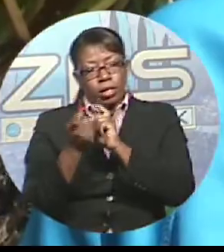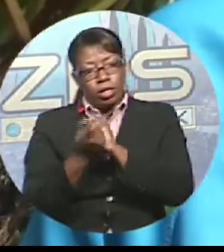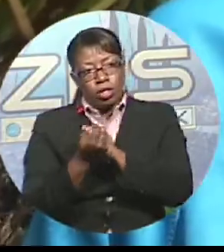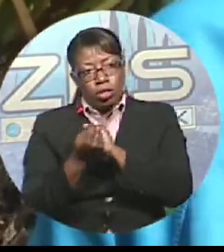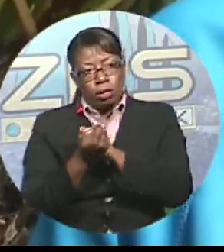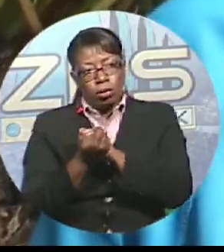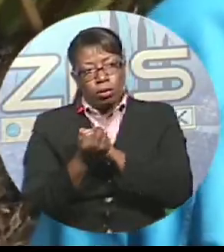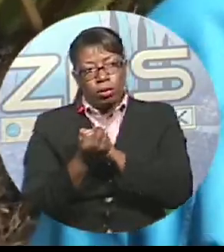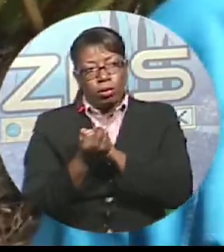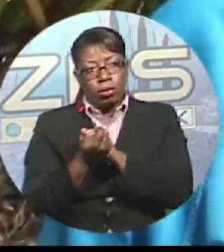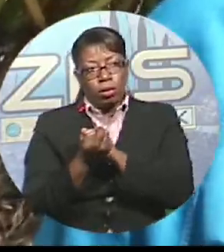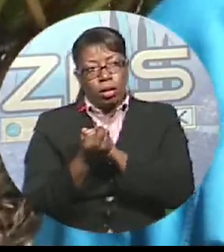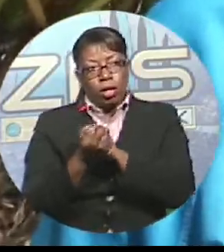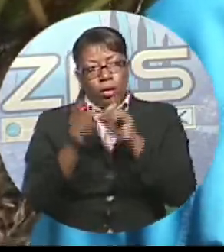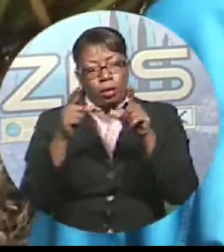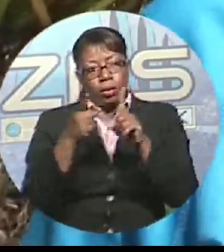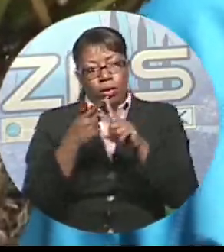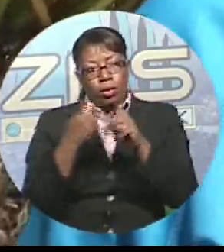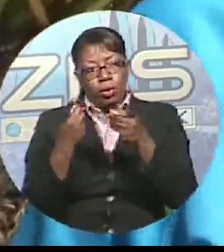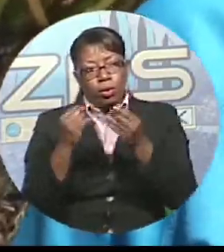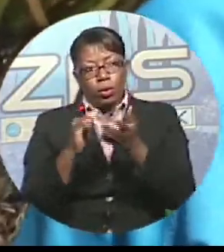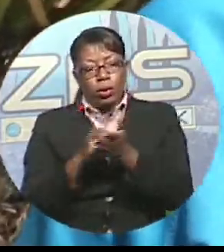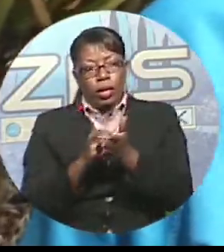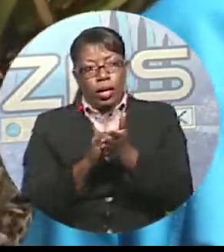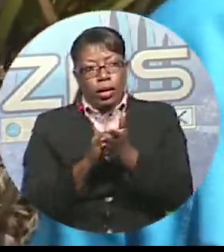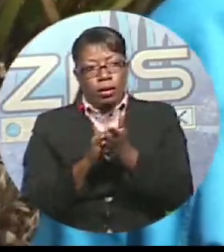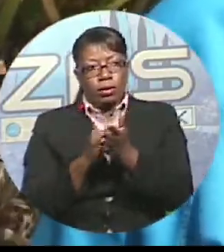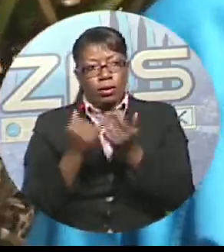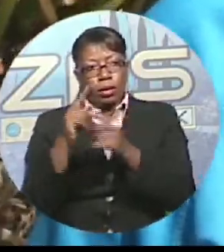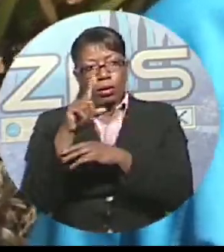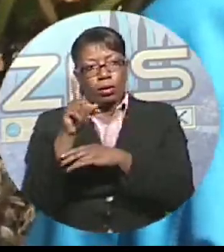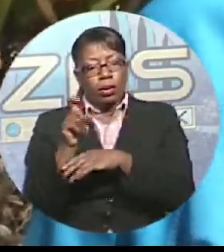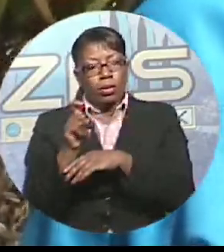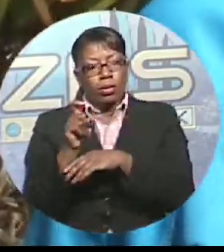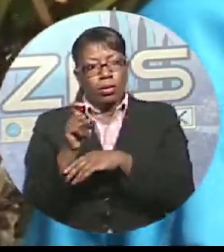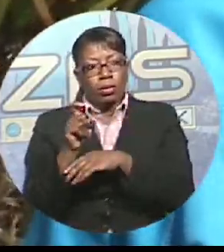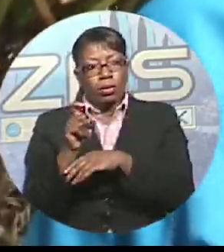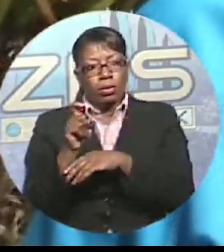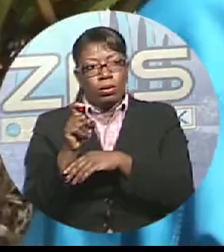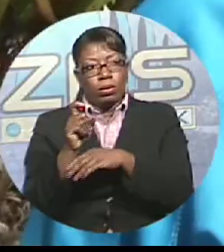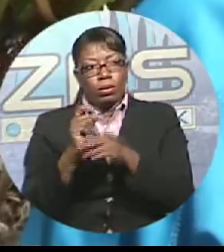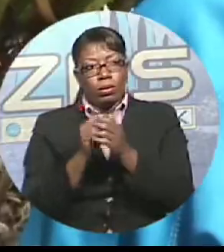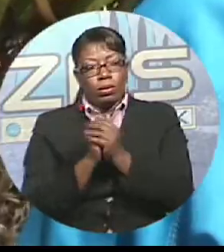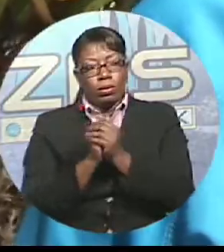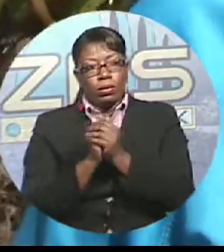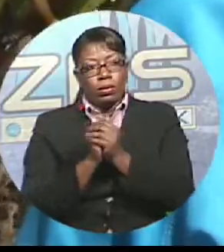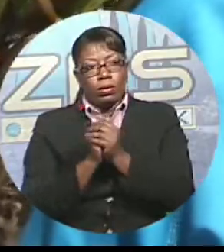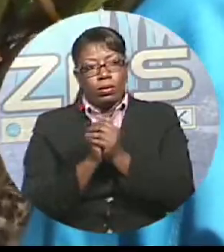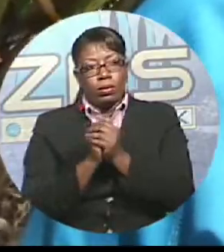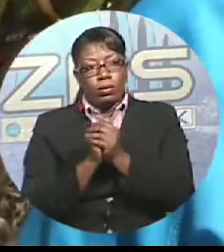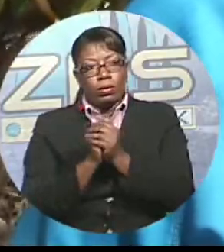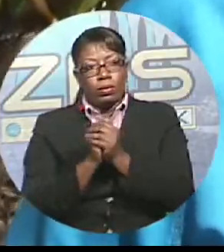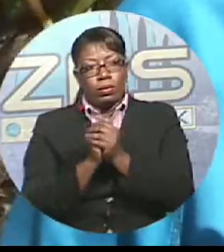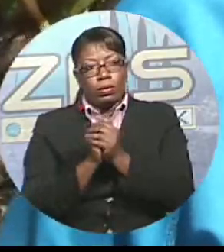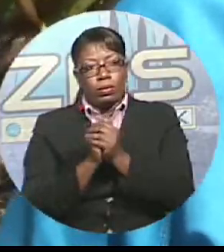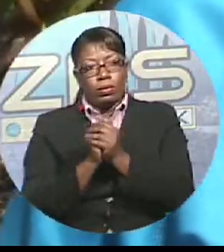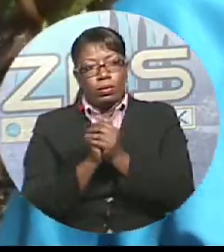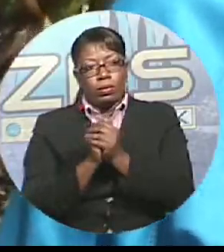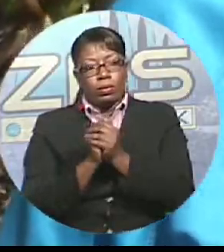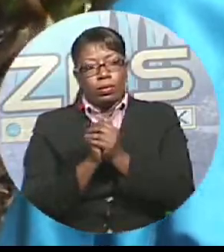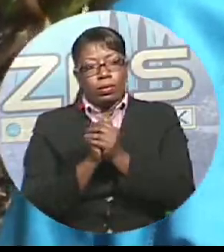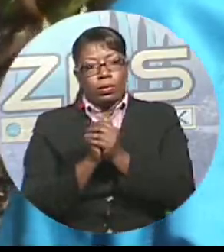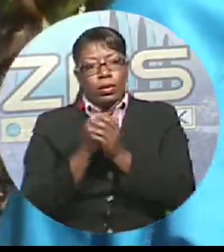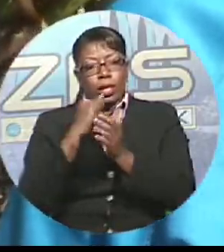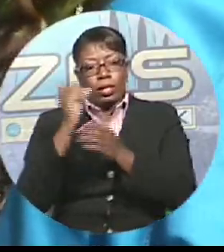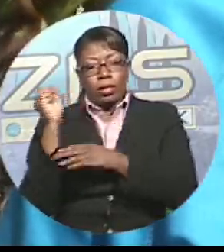think they've been able to do that. Obviously, the questions will, I guess, raise the pitching.